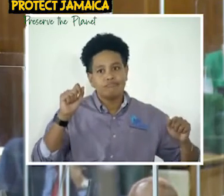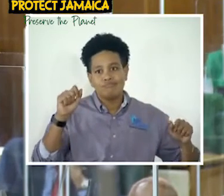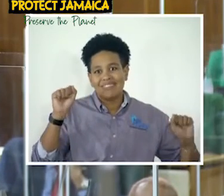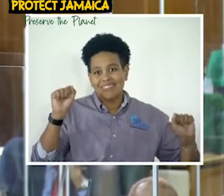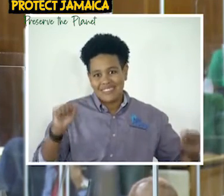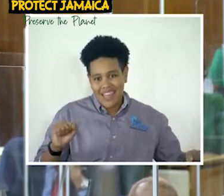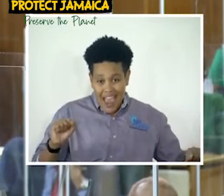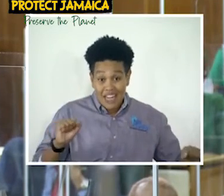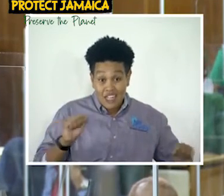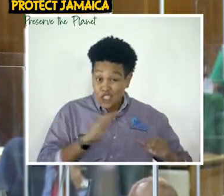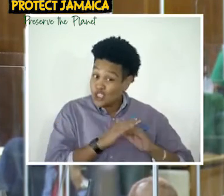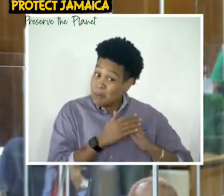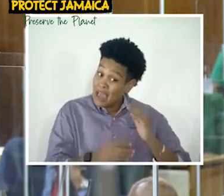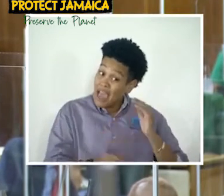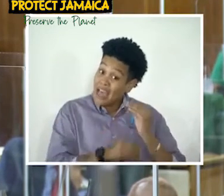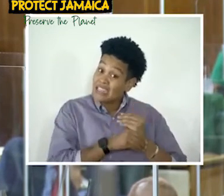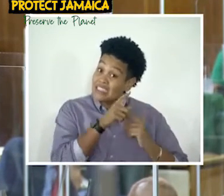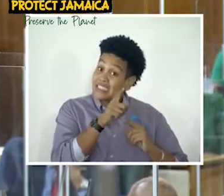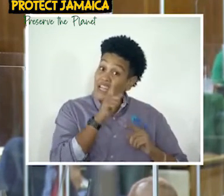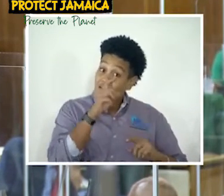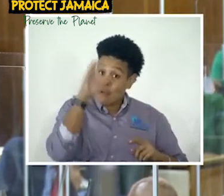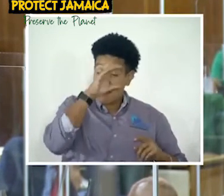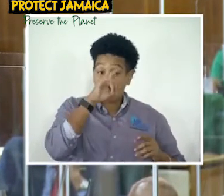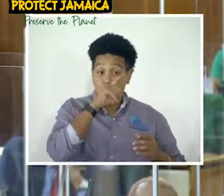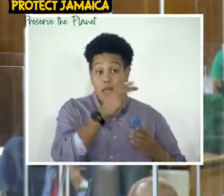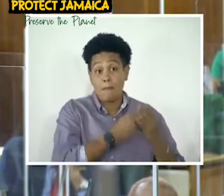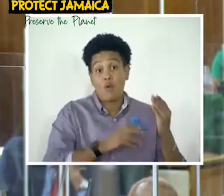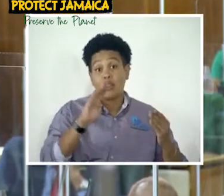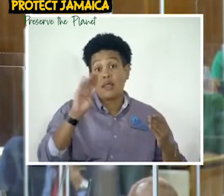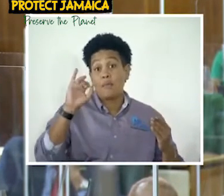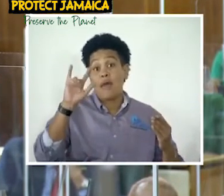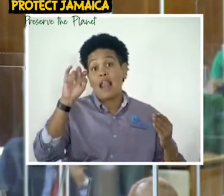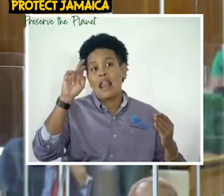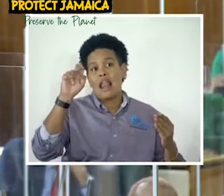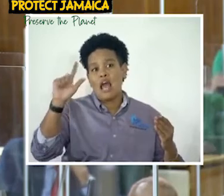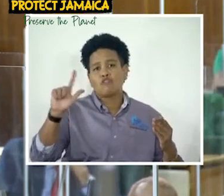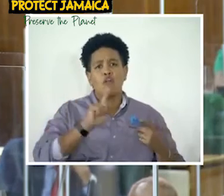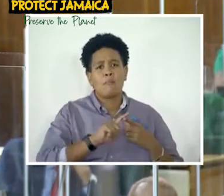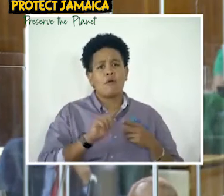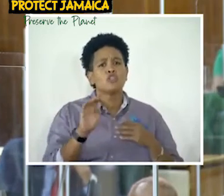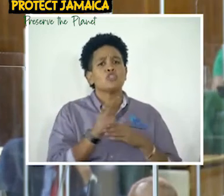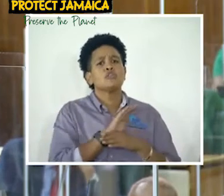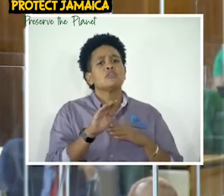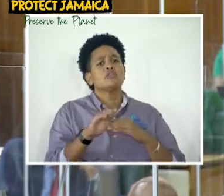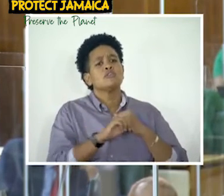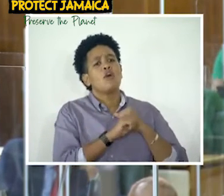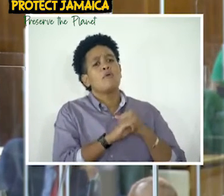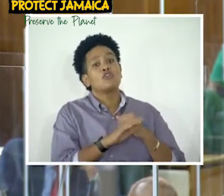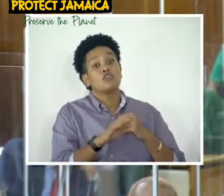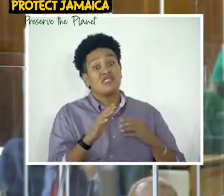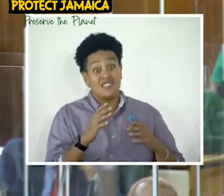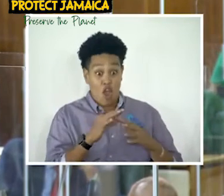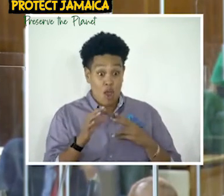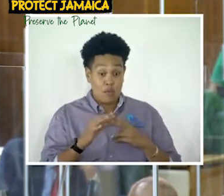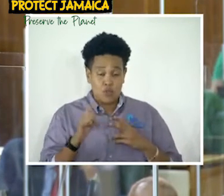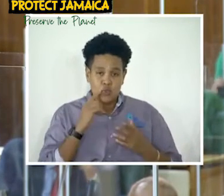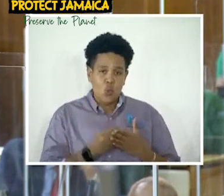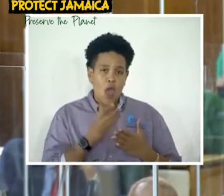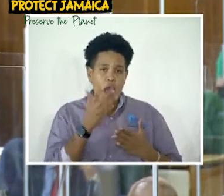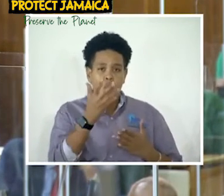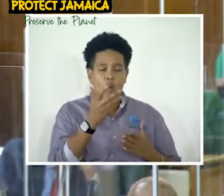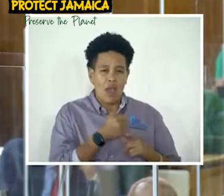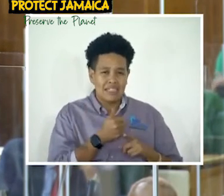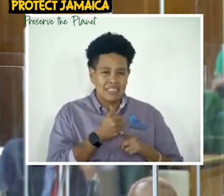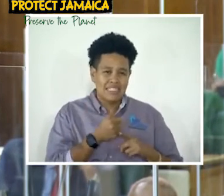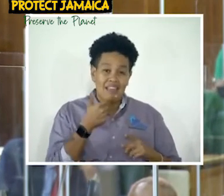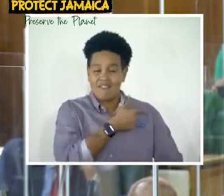is also pursuing both bilateral and commercial options to acquire vaccines. Orders that